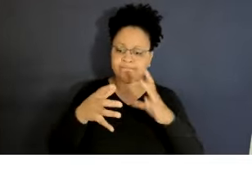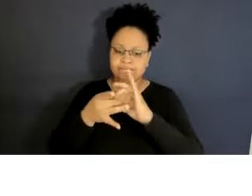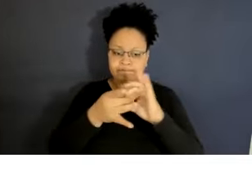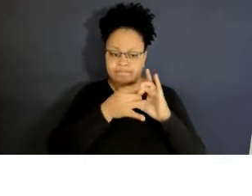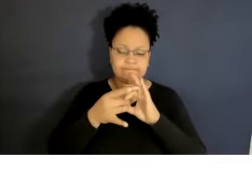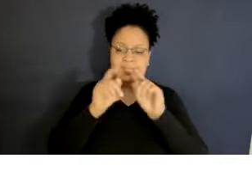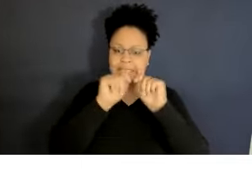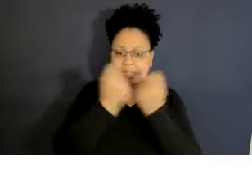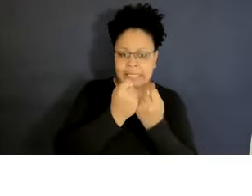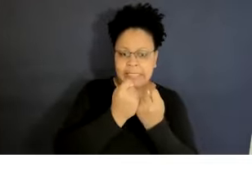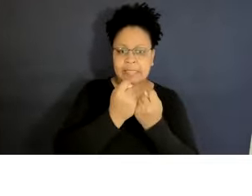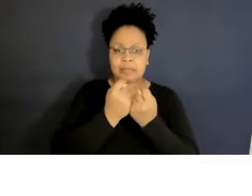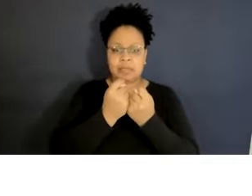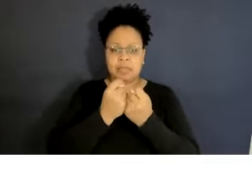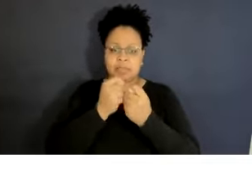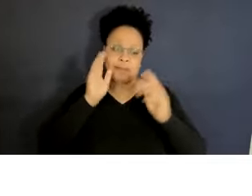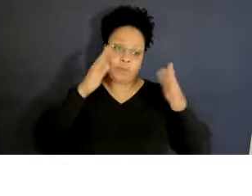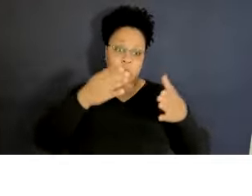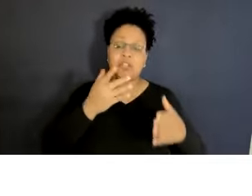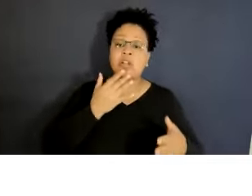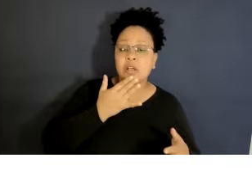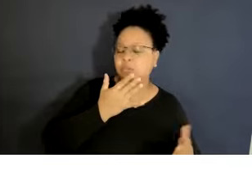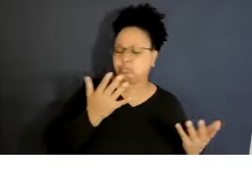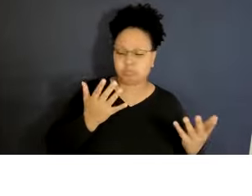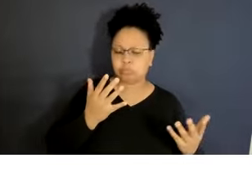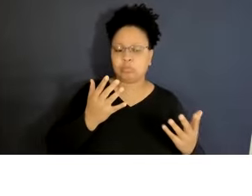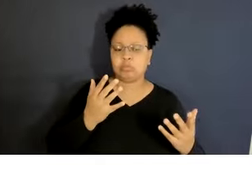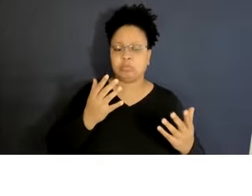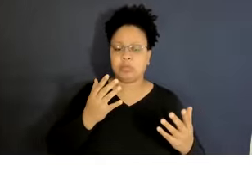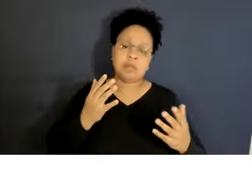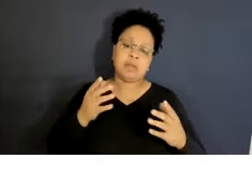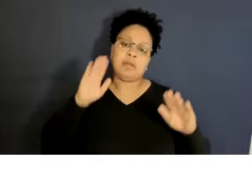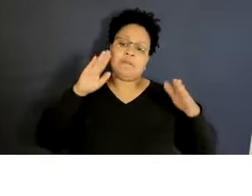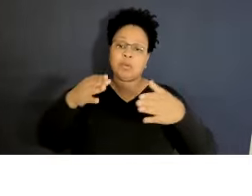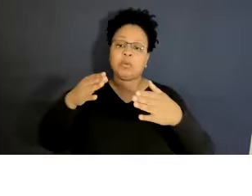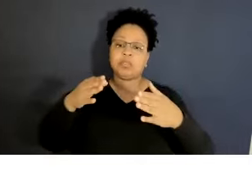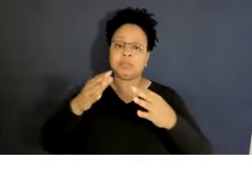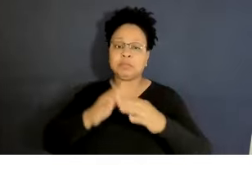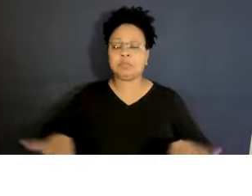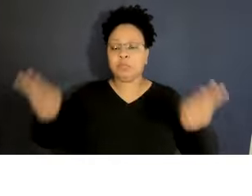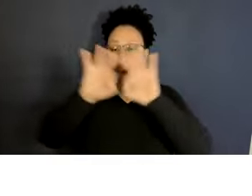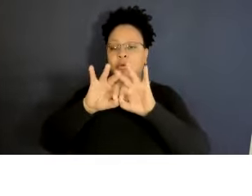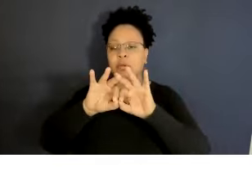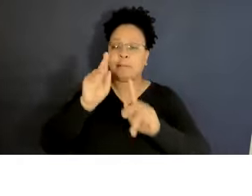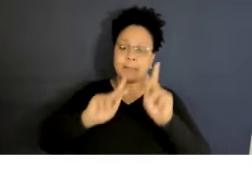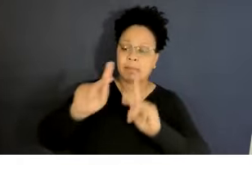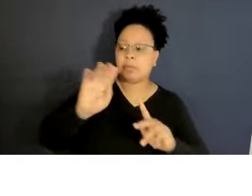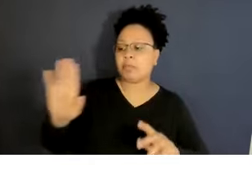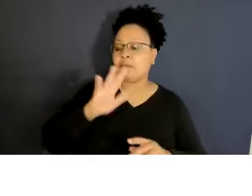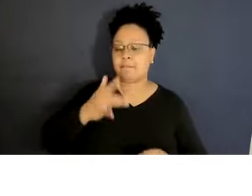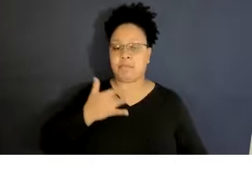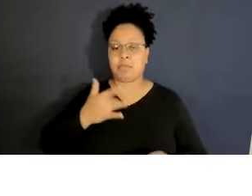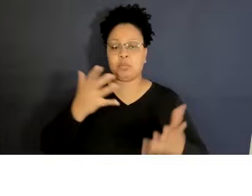It's not about color, it's about people and feelings. And also letting everybody get a chance so that their voices be